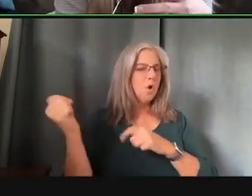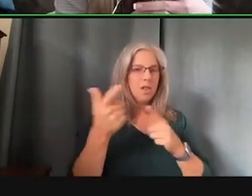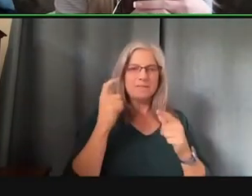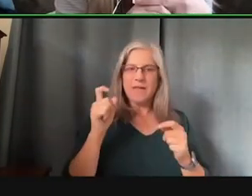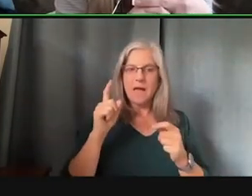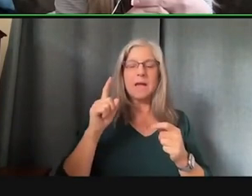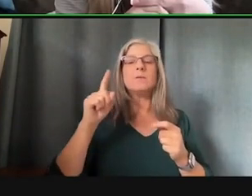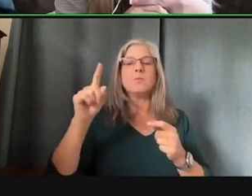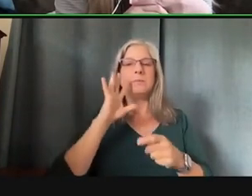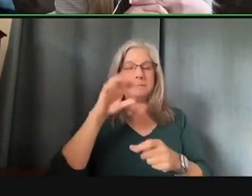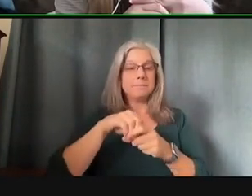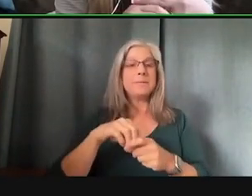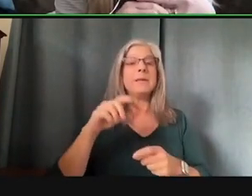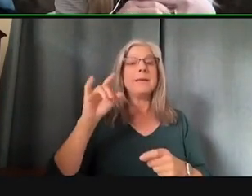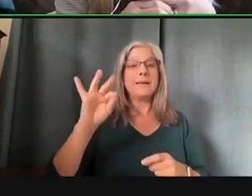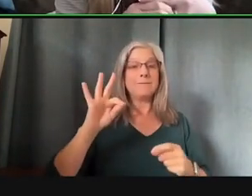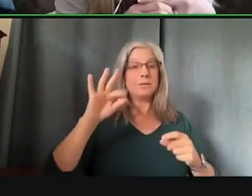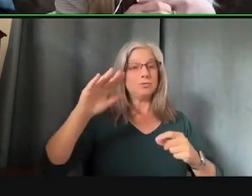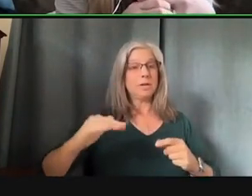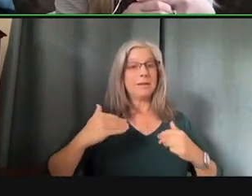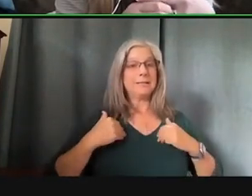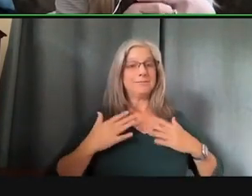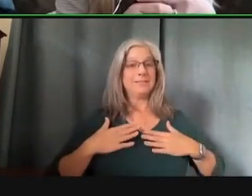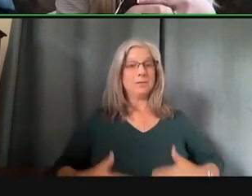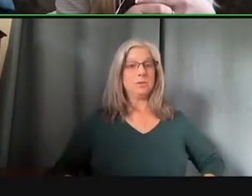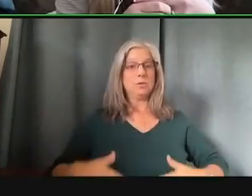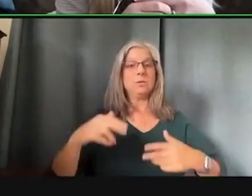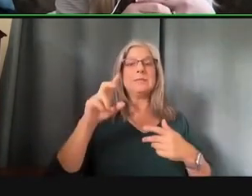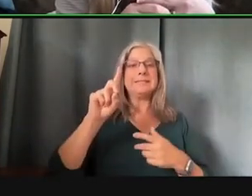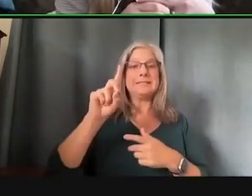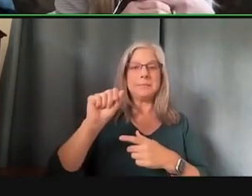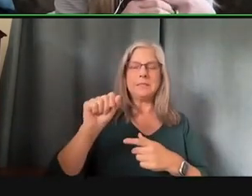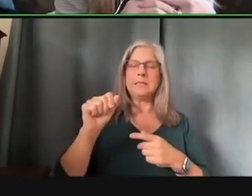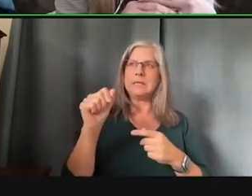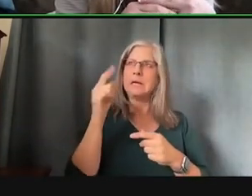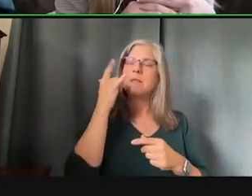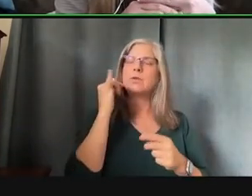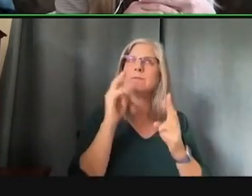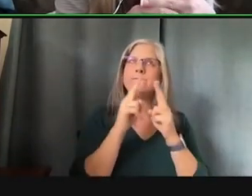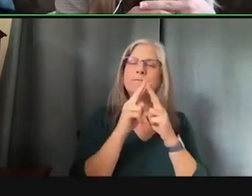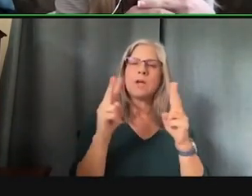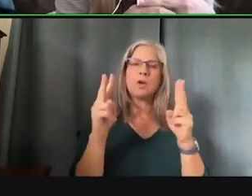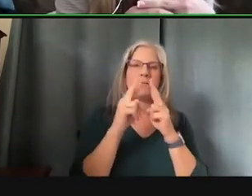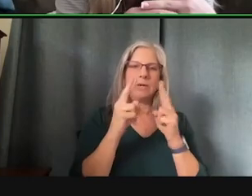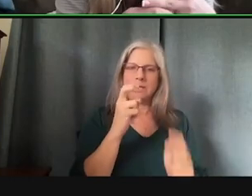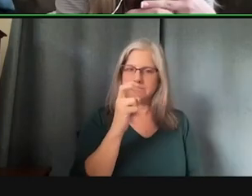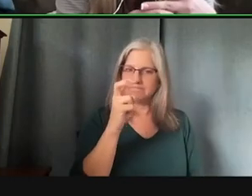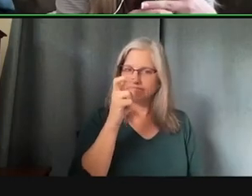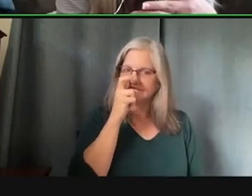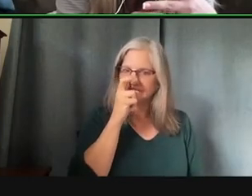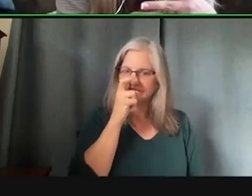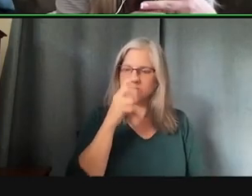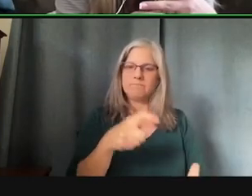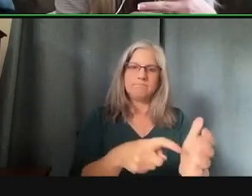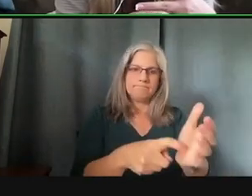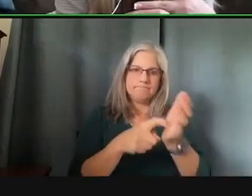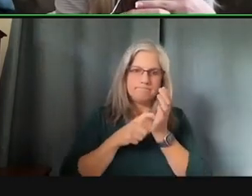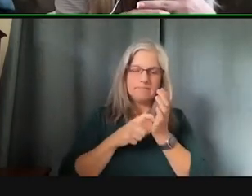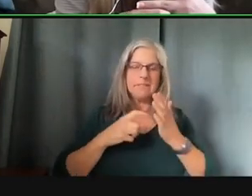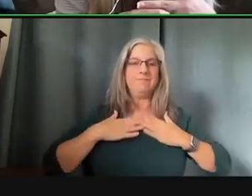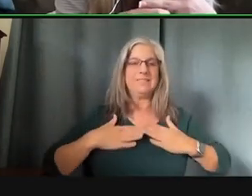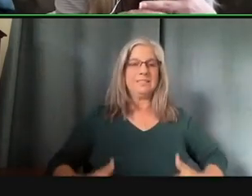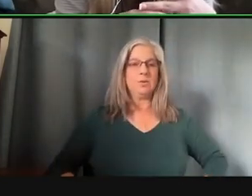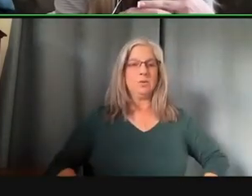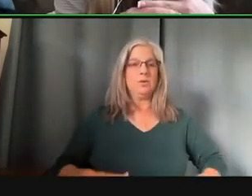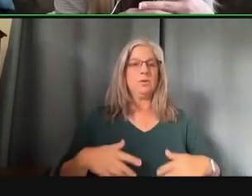physical disability, California is very, very strict on requiring physical fitness tests, even